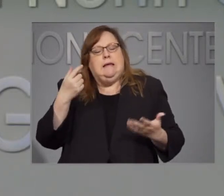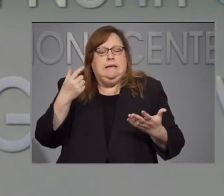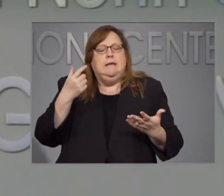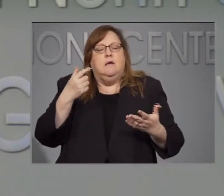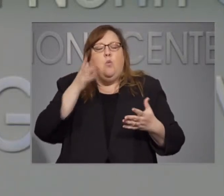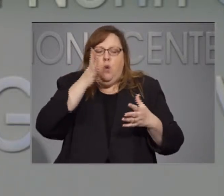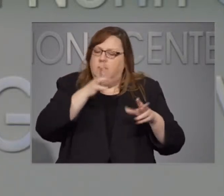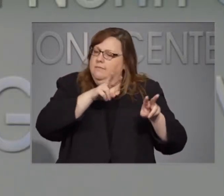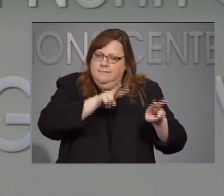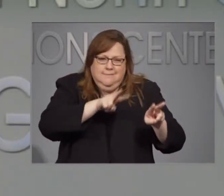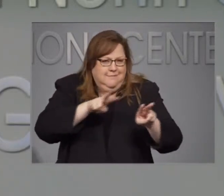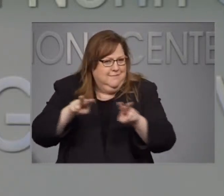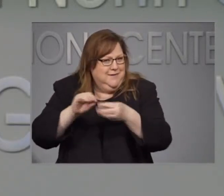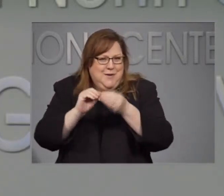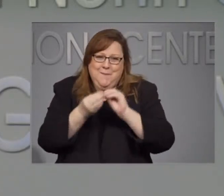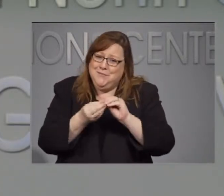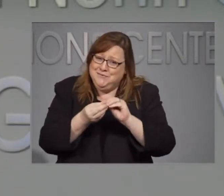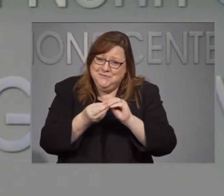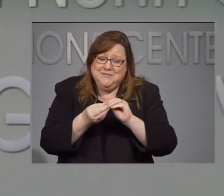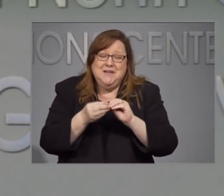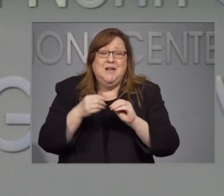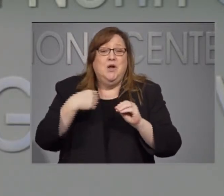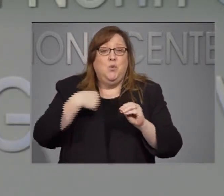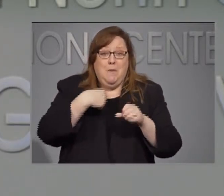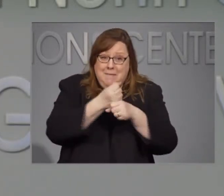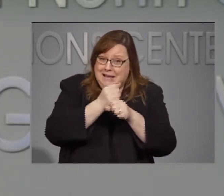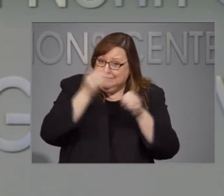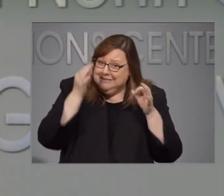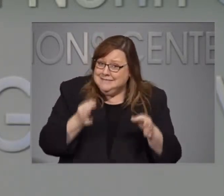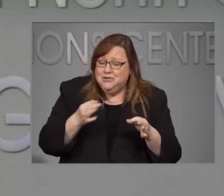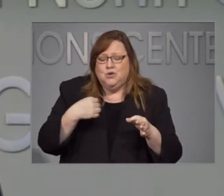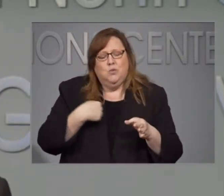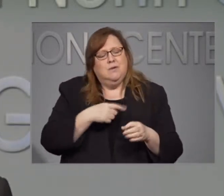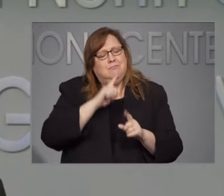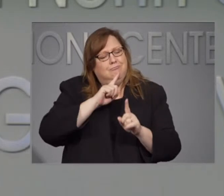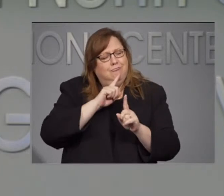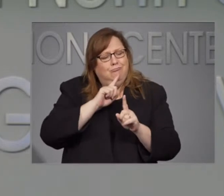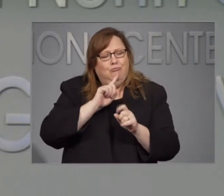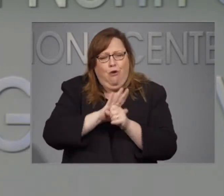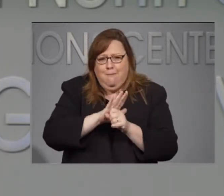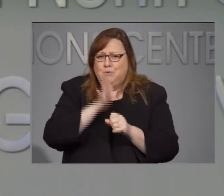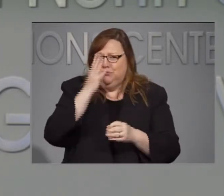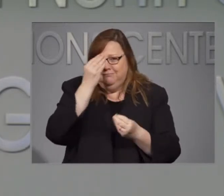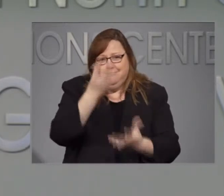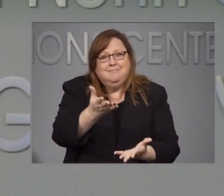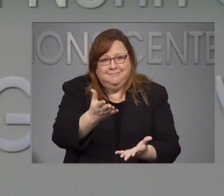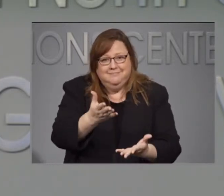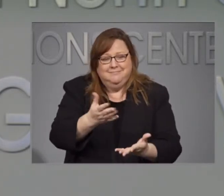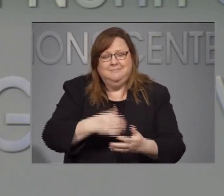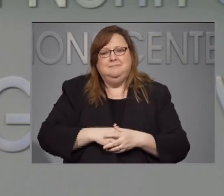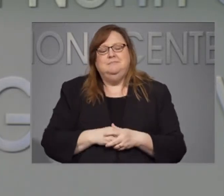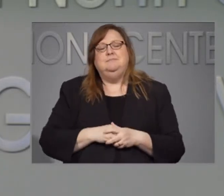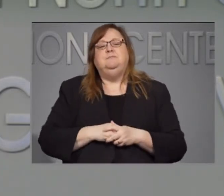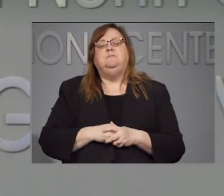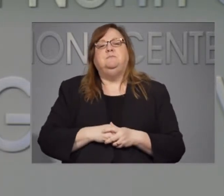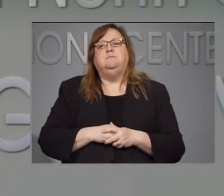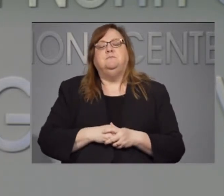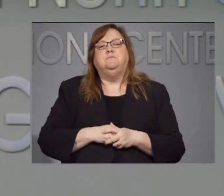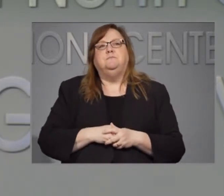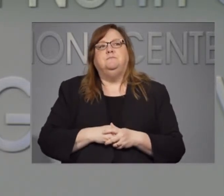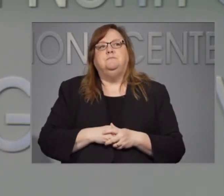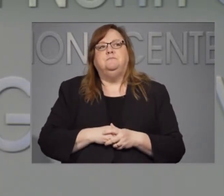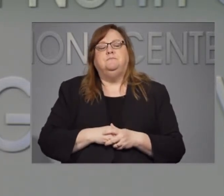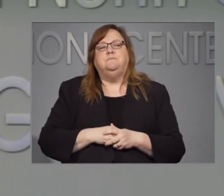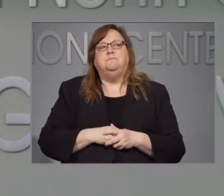and we will let you know as soon as those decisions are made. Secondly, my